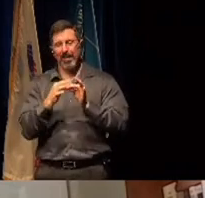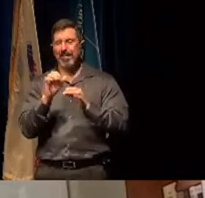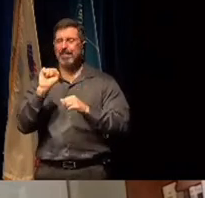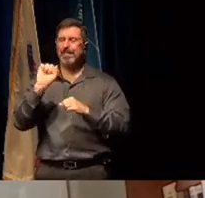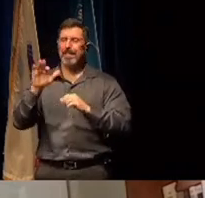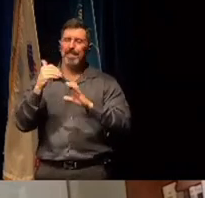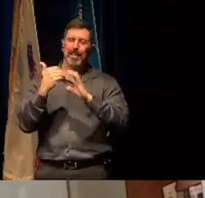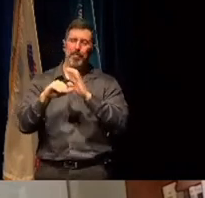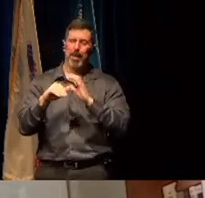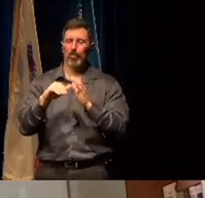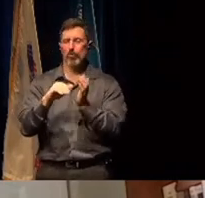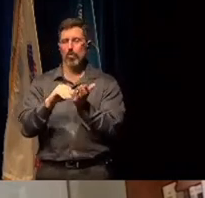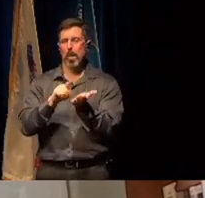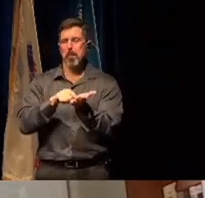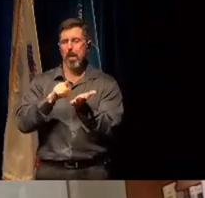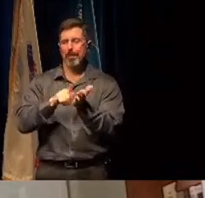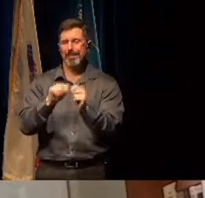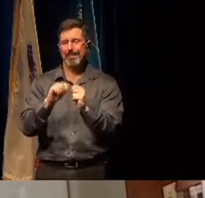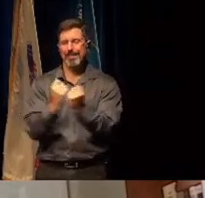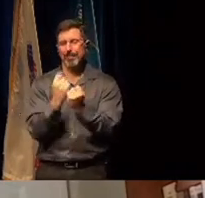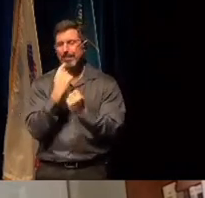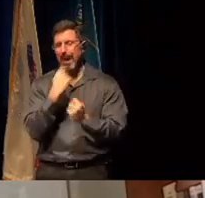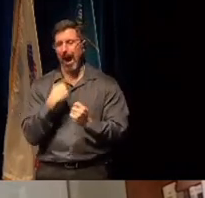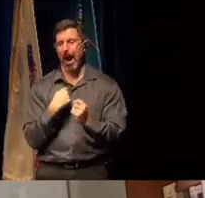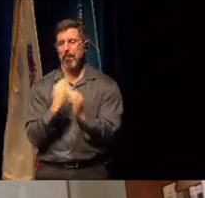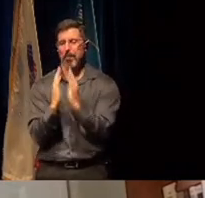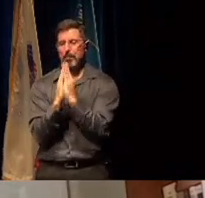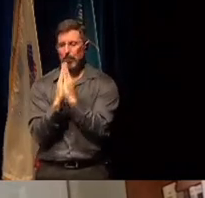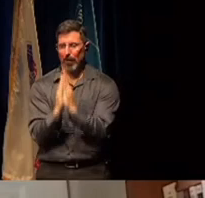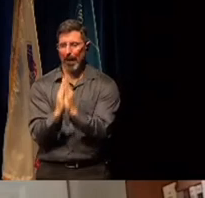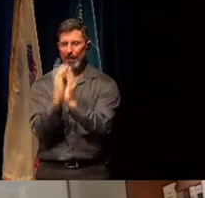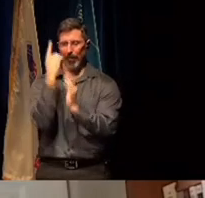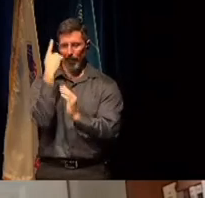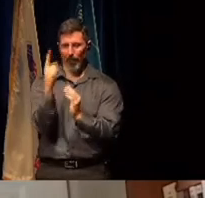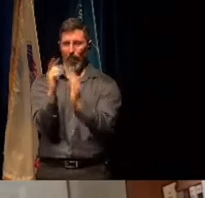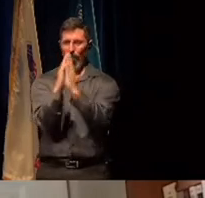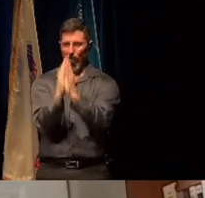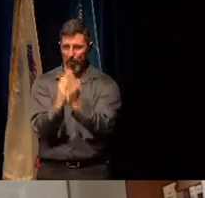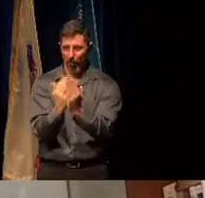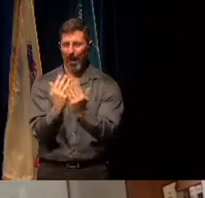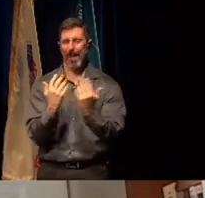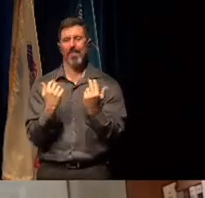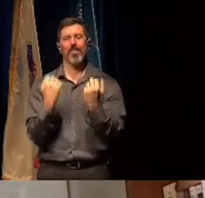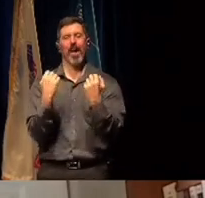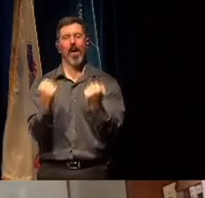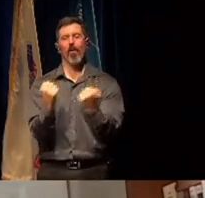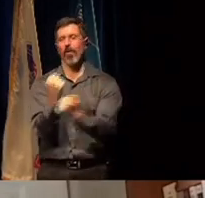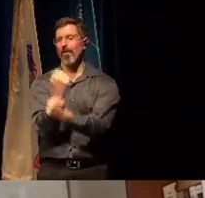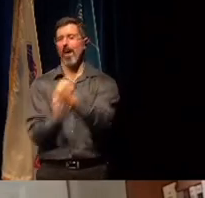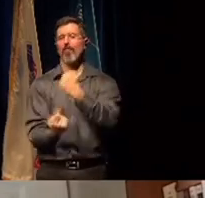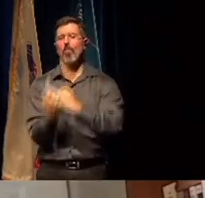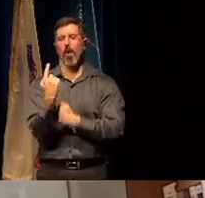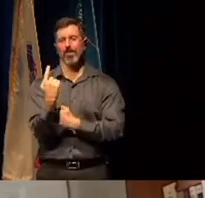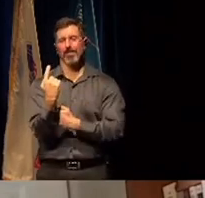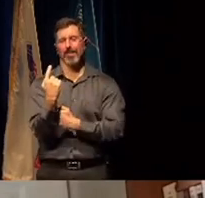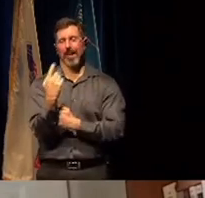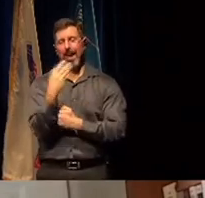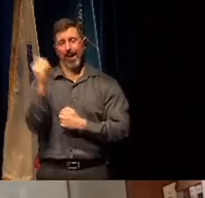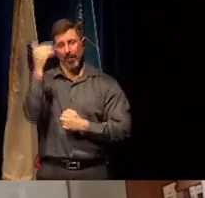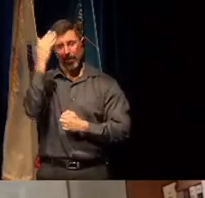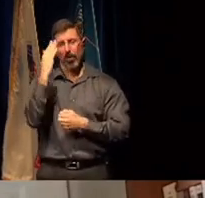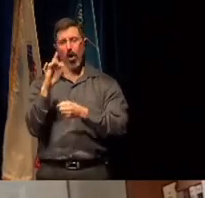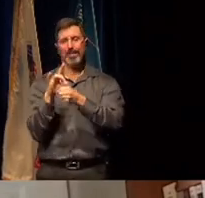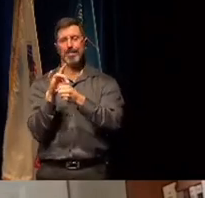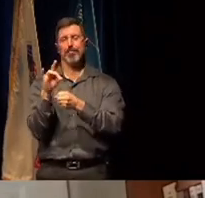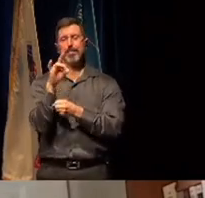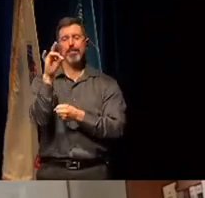part, "I'm joining you in prayers for the book and for the health of all, and that the Spirit of God would bring